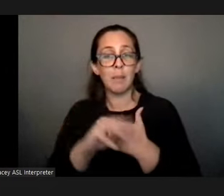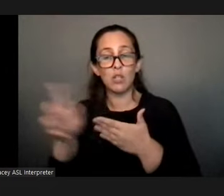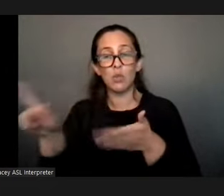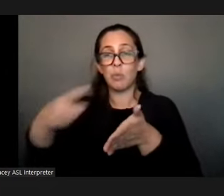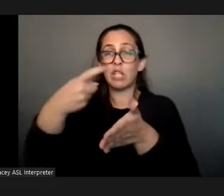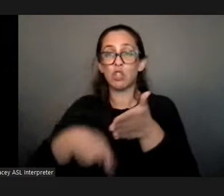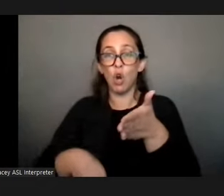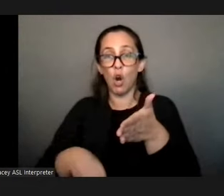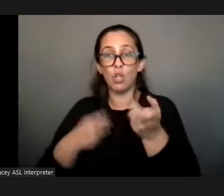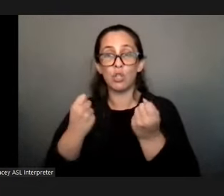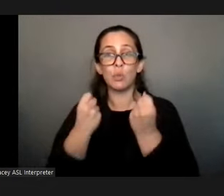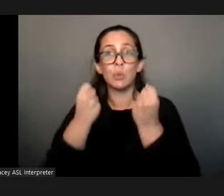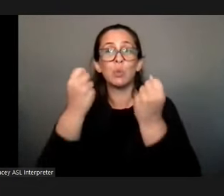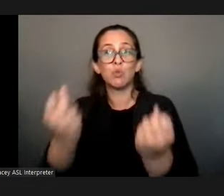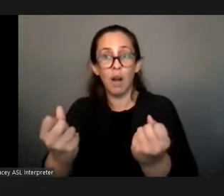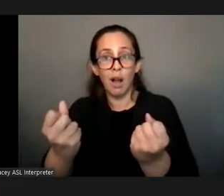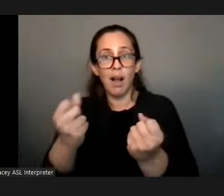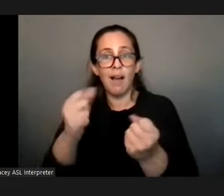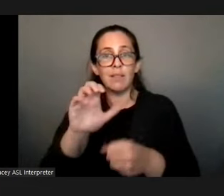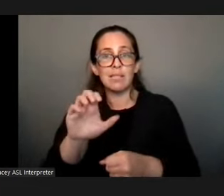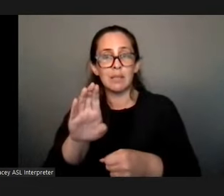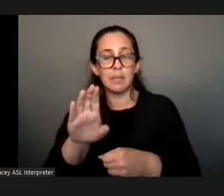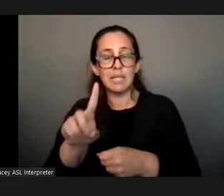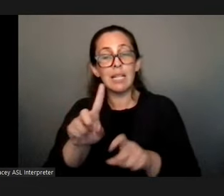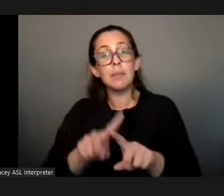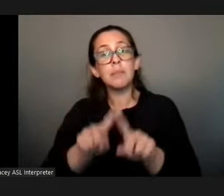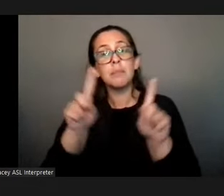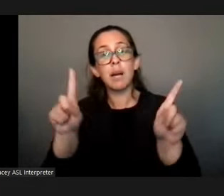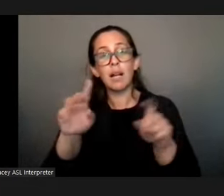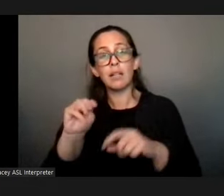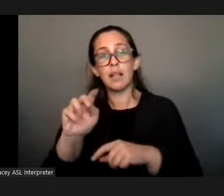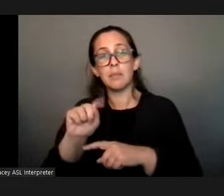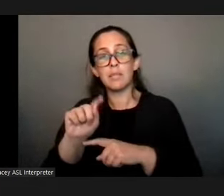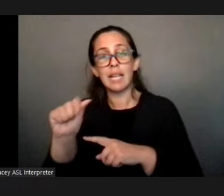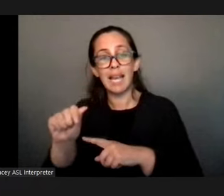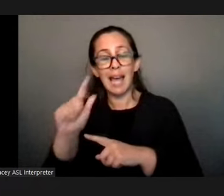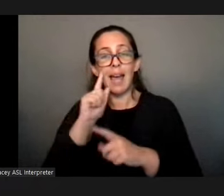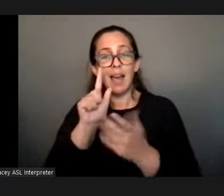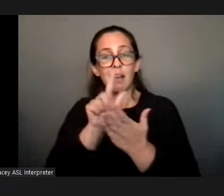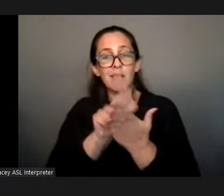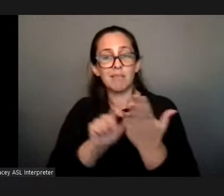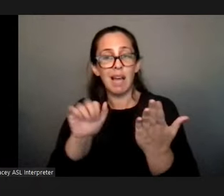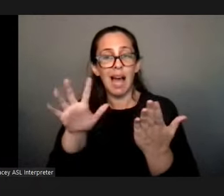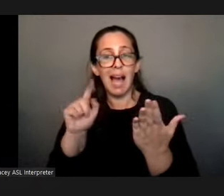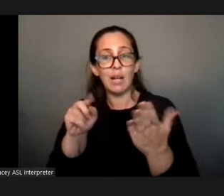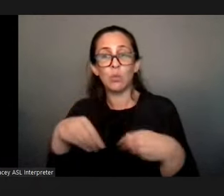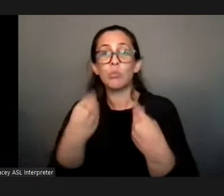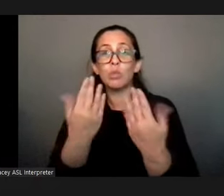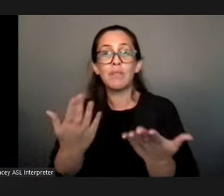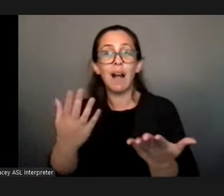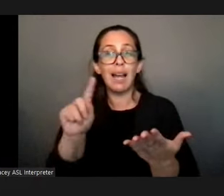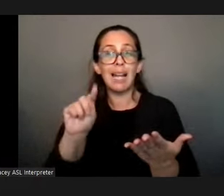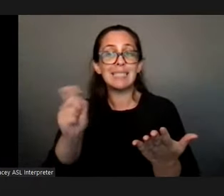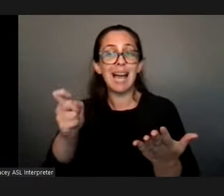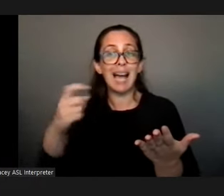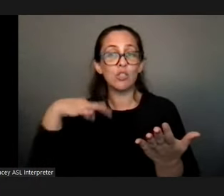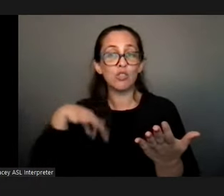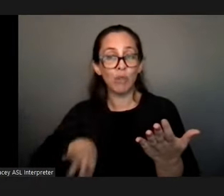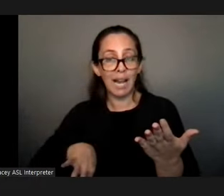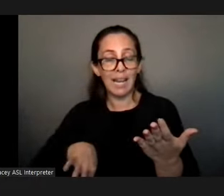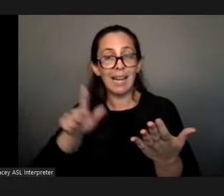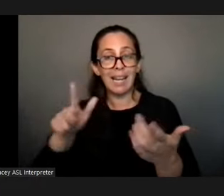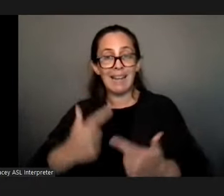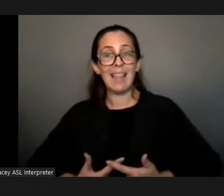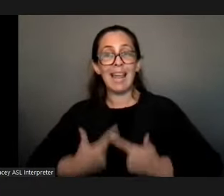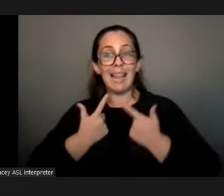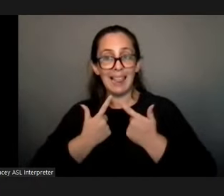to drive into the Central Business District. However, the MTA Reform and Traffic Mobility Act provides a tax credit for those individuals whose primary residence is within